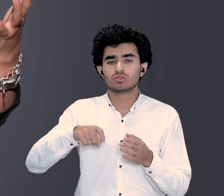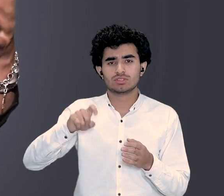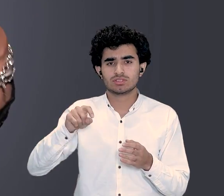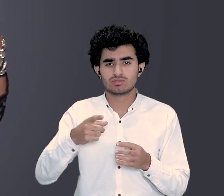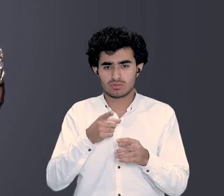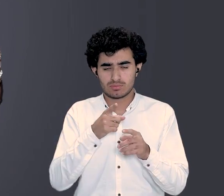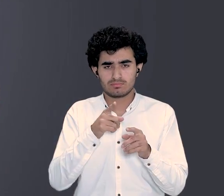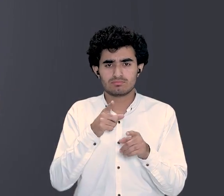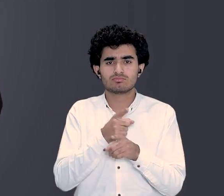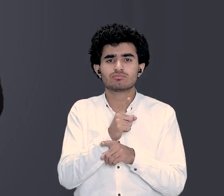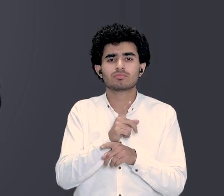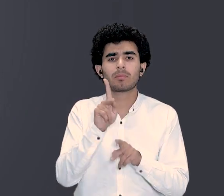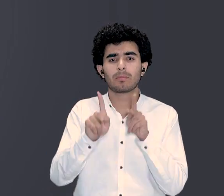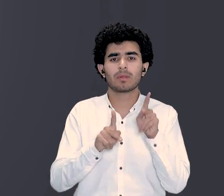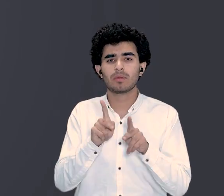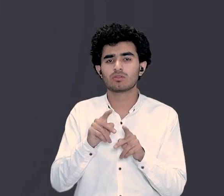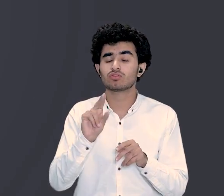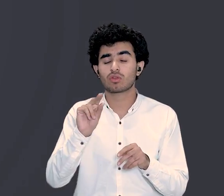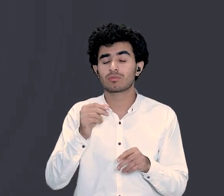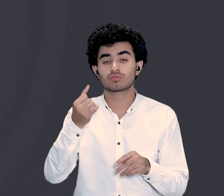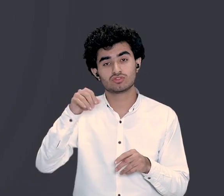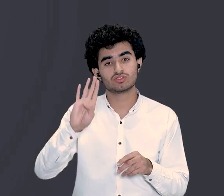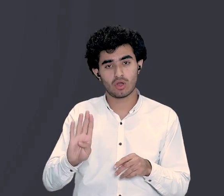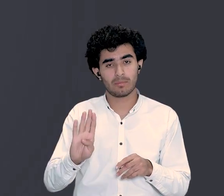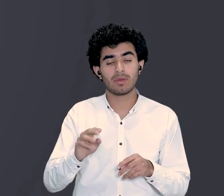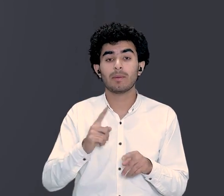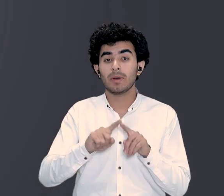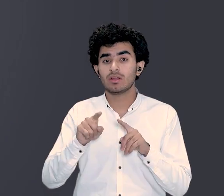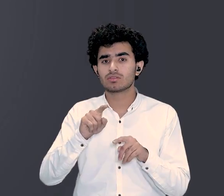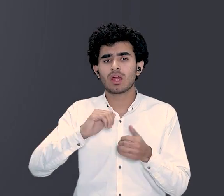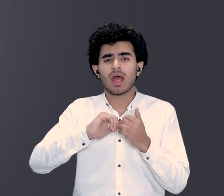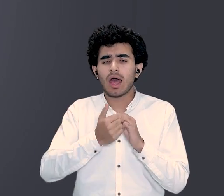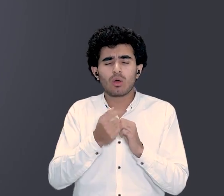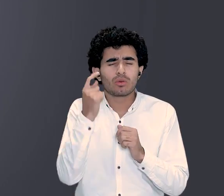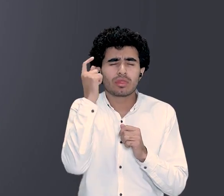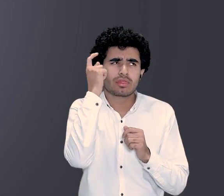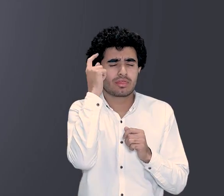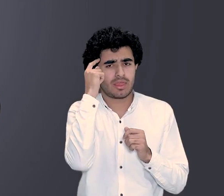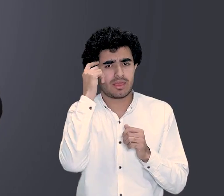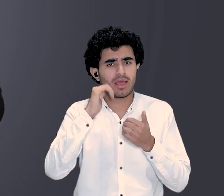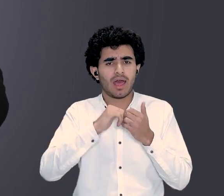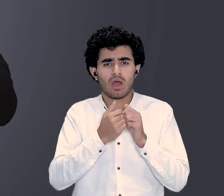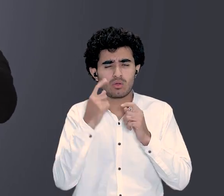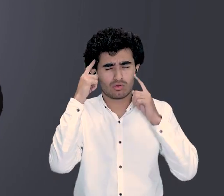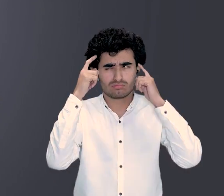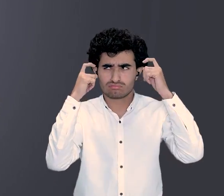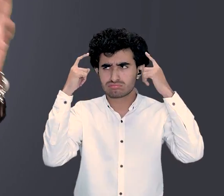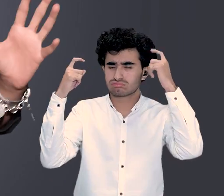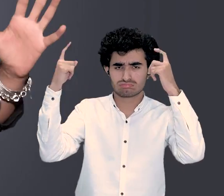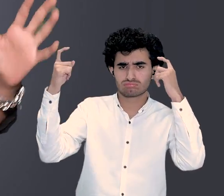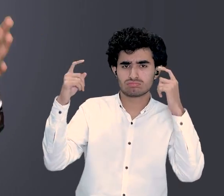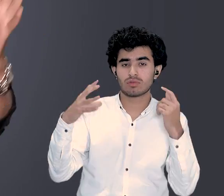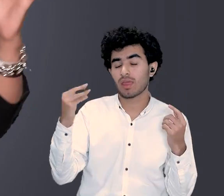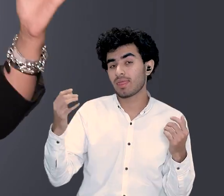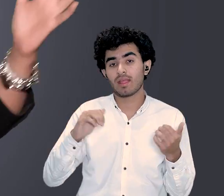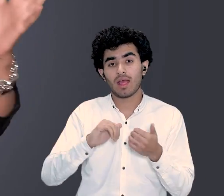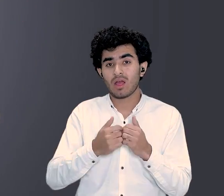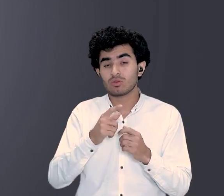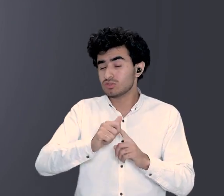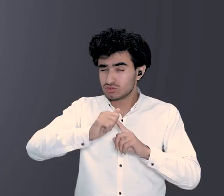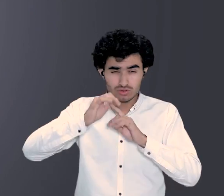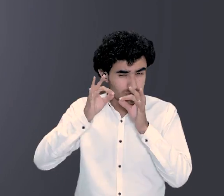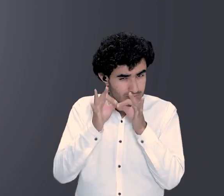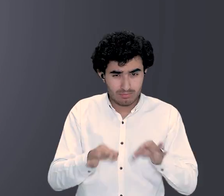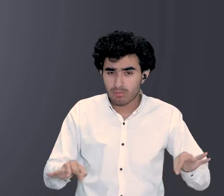anymore. Schools need to be preparing kids how to think. And as a result, there are these critical 21st